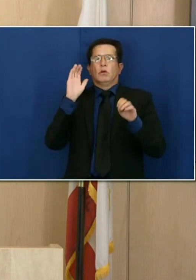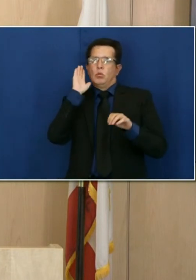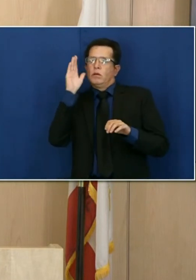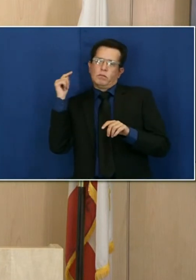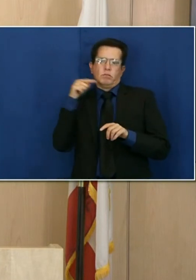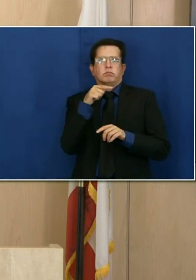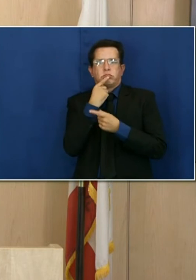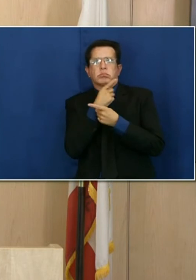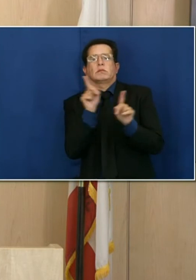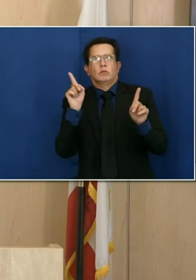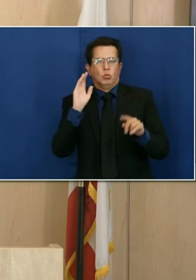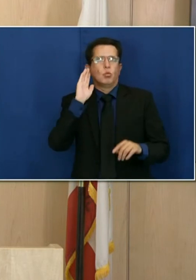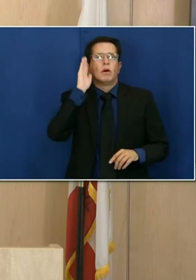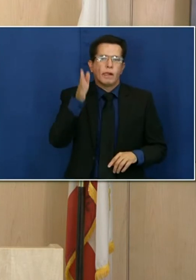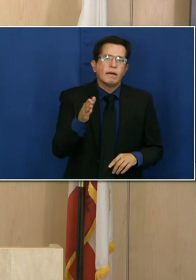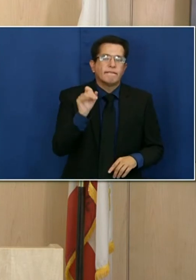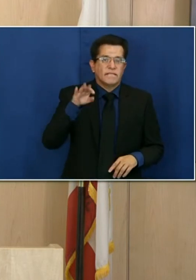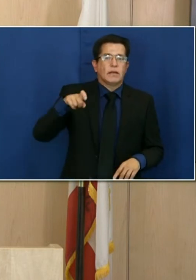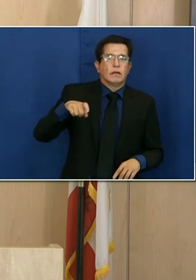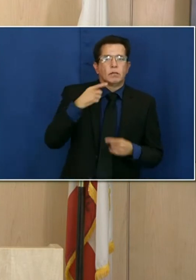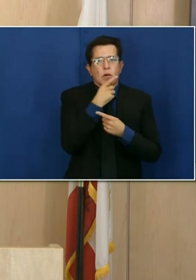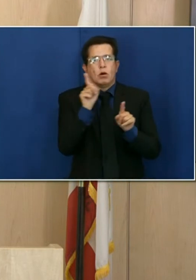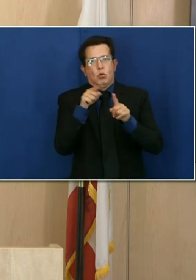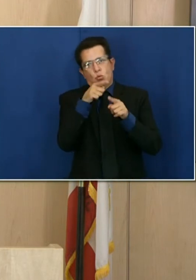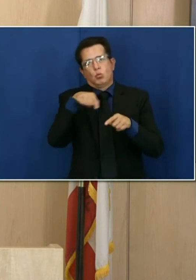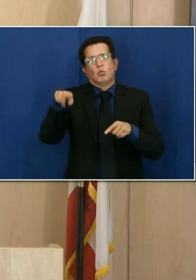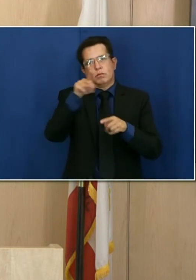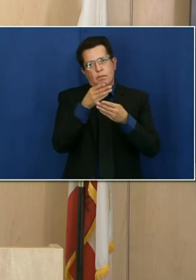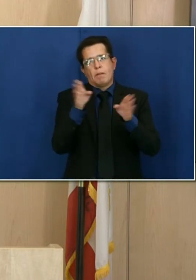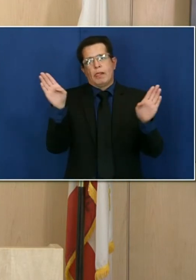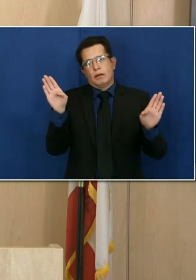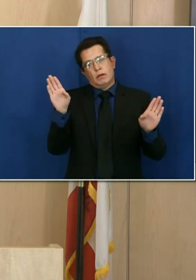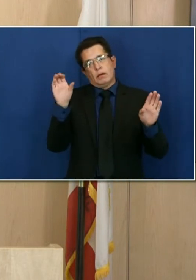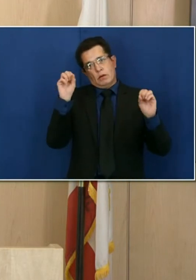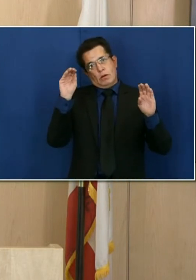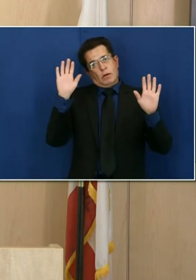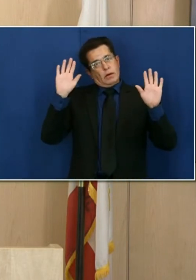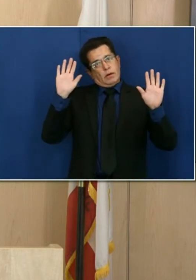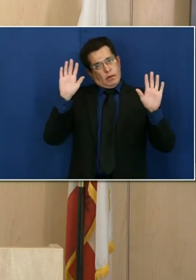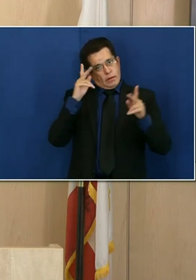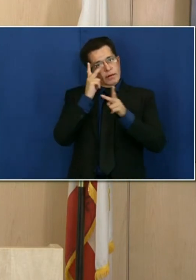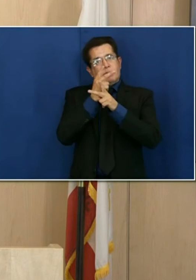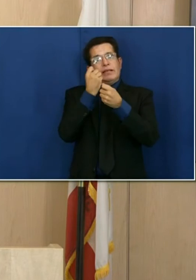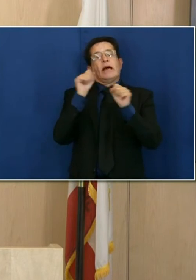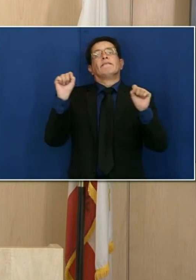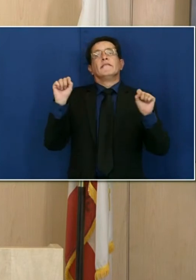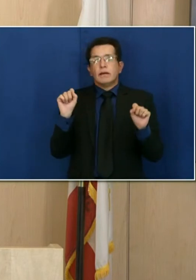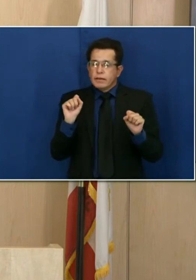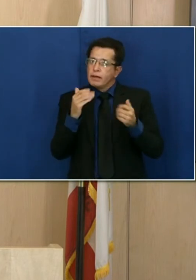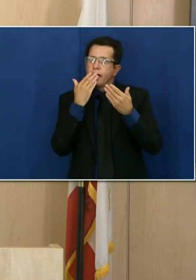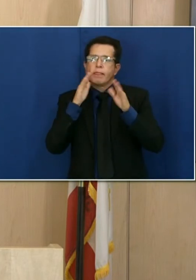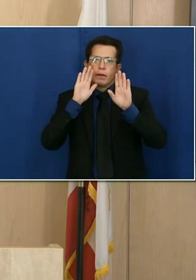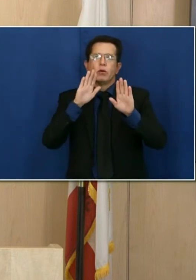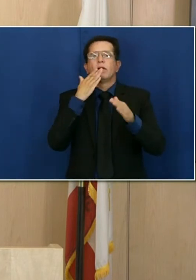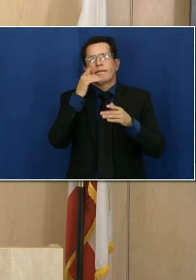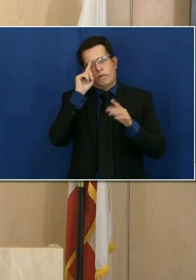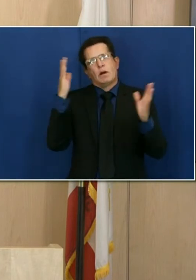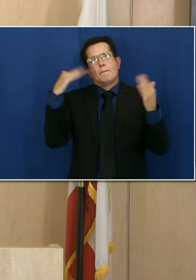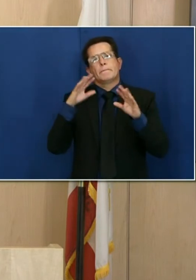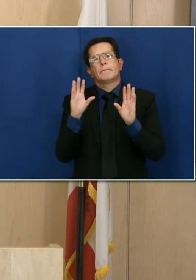changed that necessitate an update to the public. With that, we say please continue to stay safe, and thank you for your